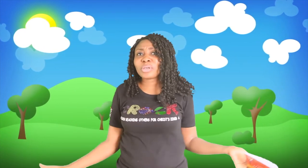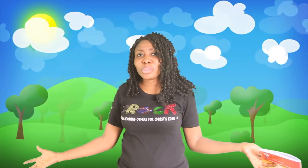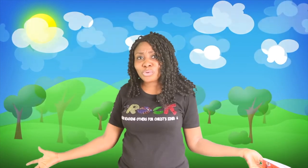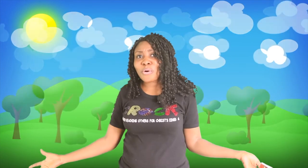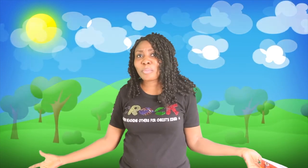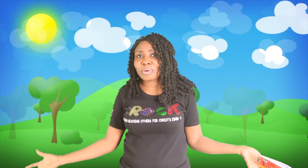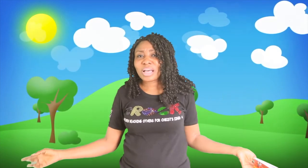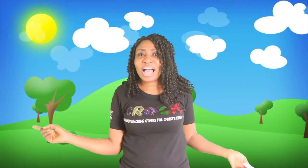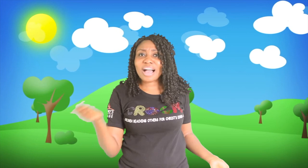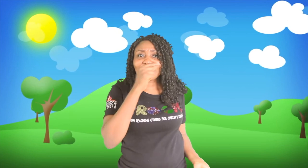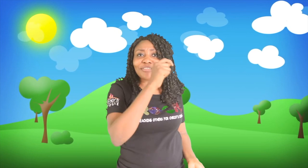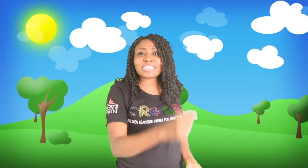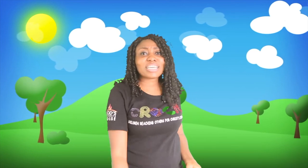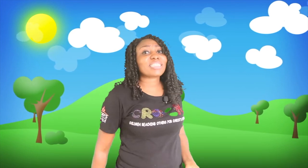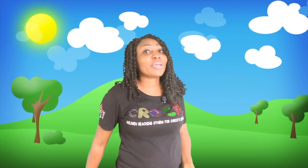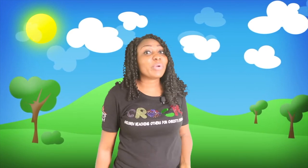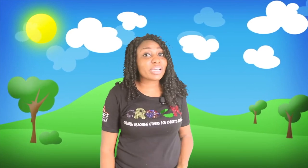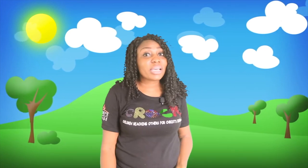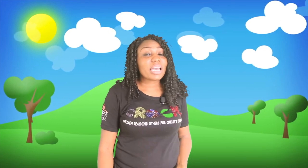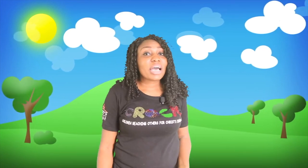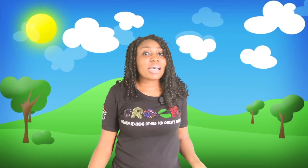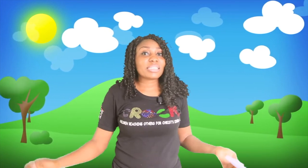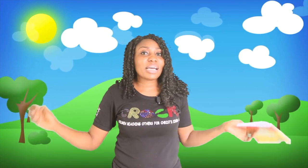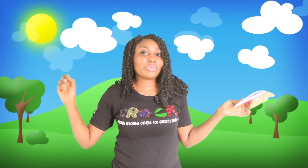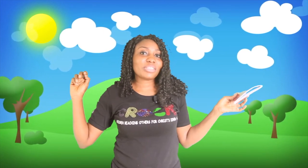of how he will show up. Have a fantastic week,